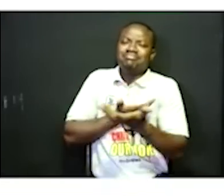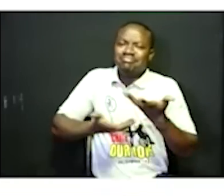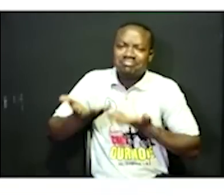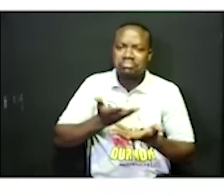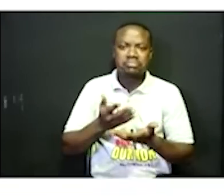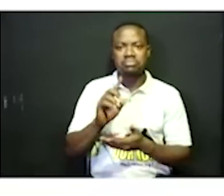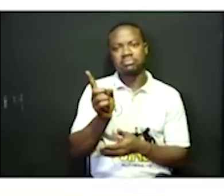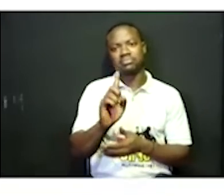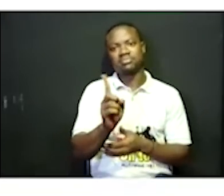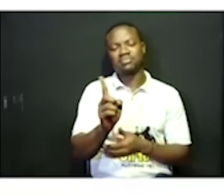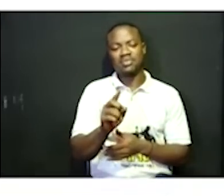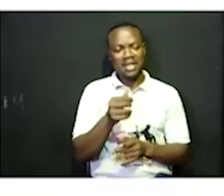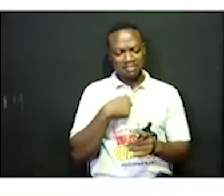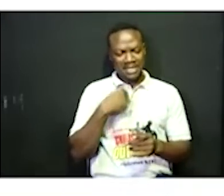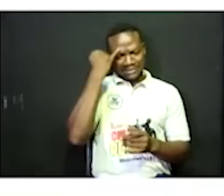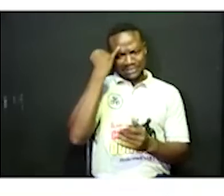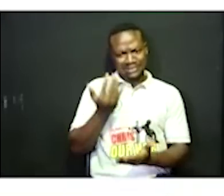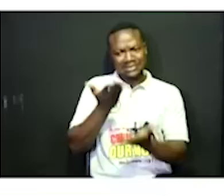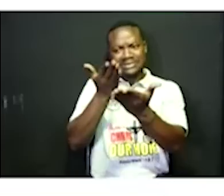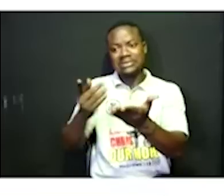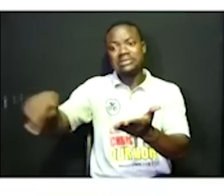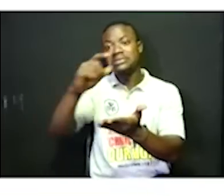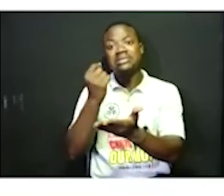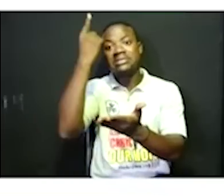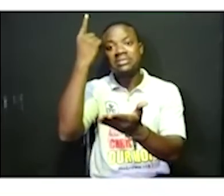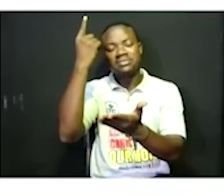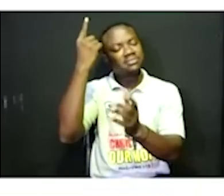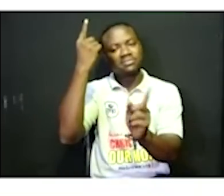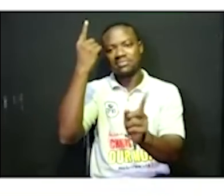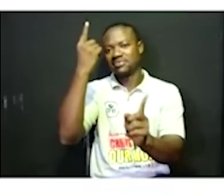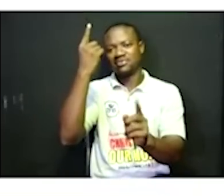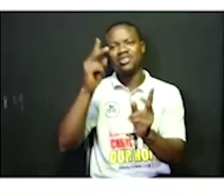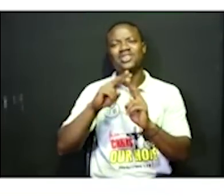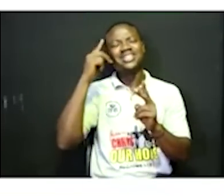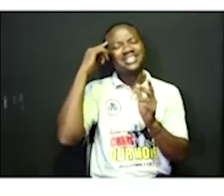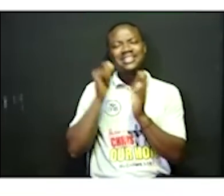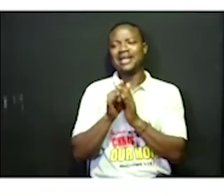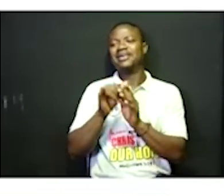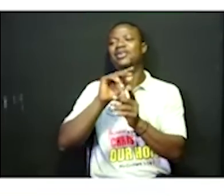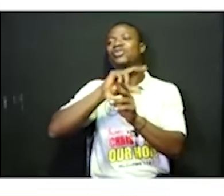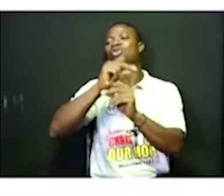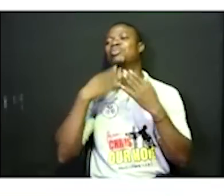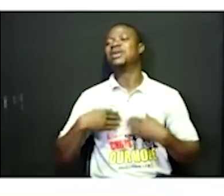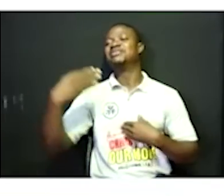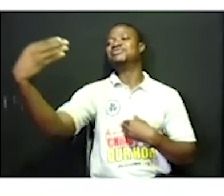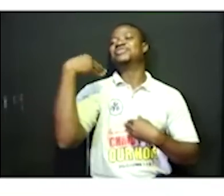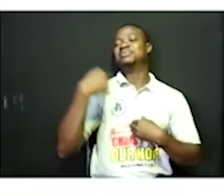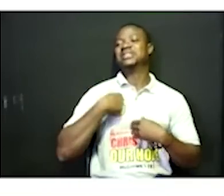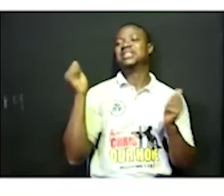Not all will understand you. So you cannot say no one will offend me. Not